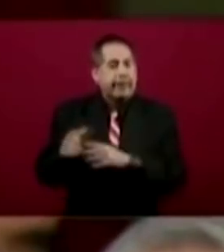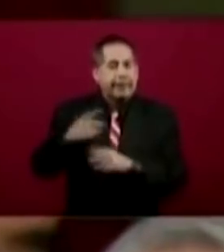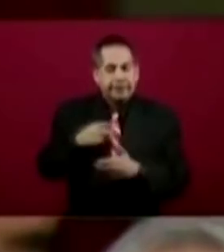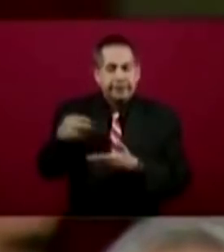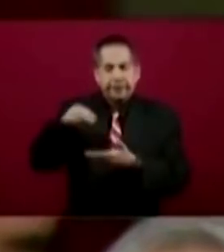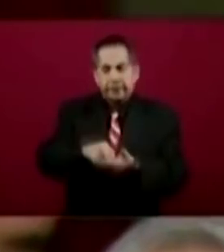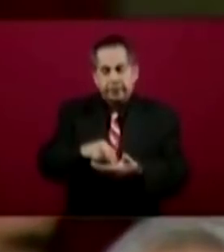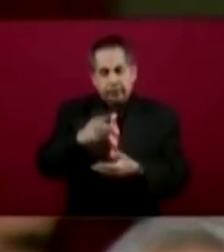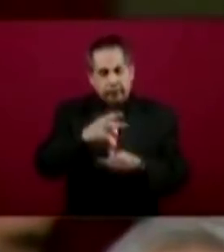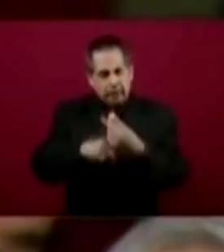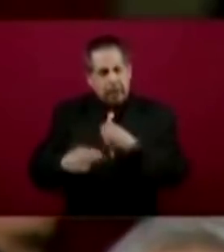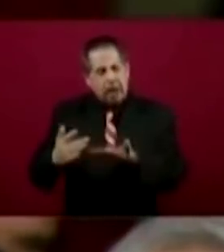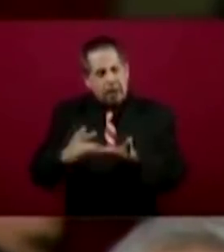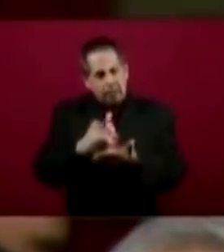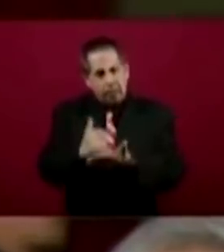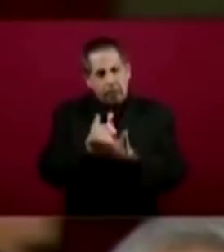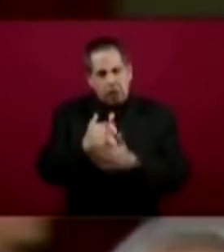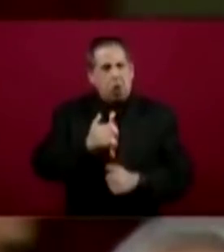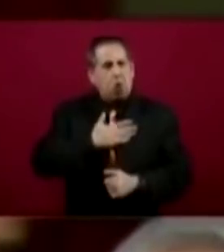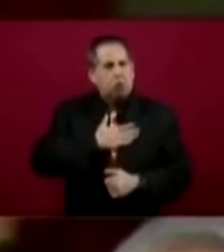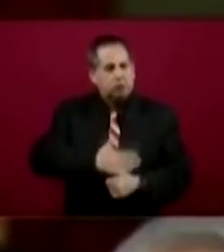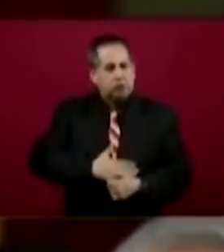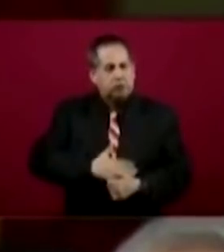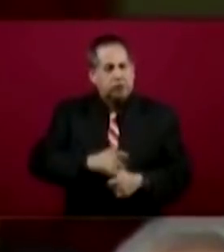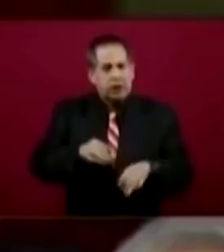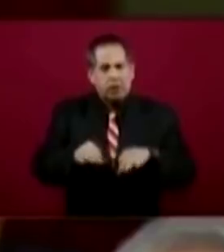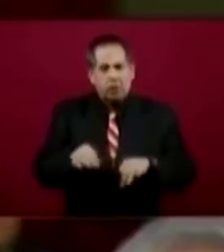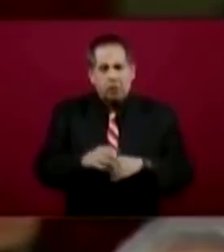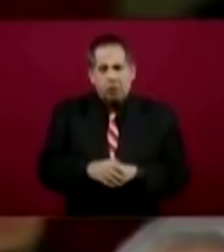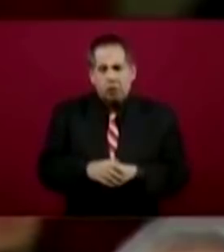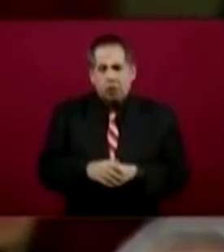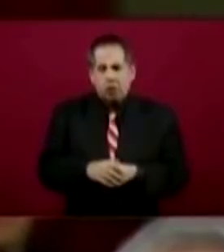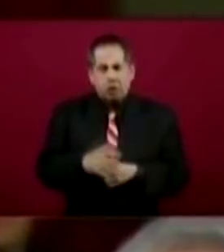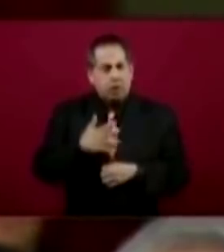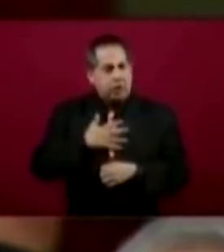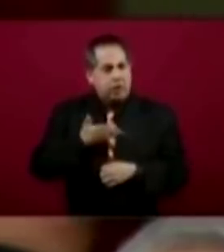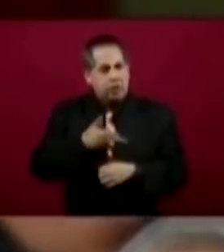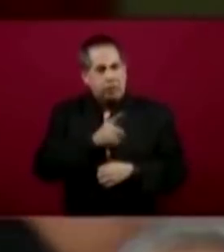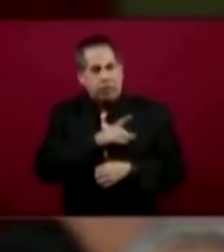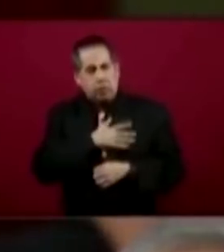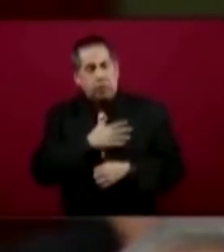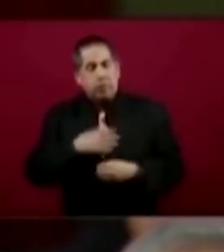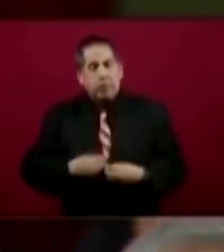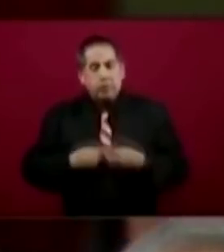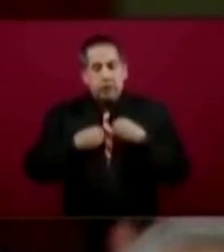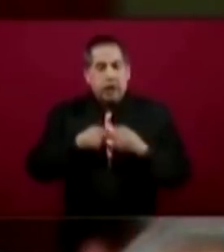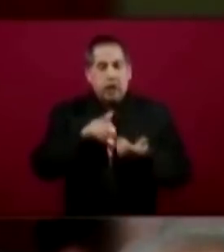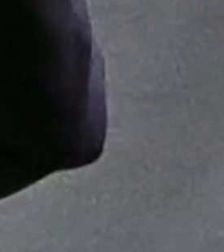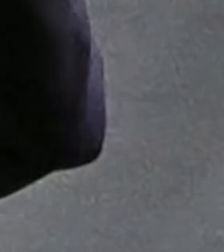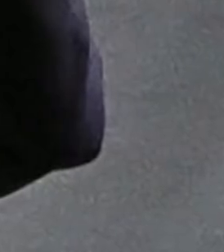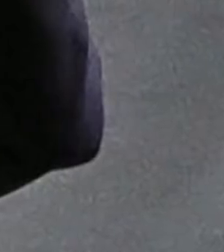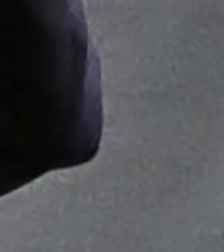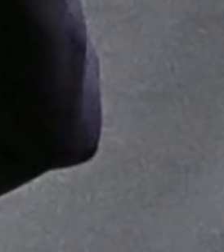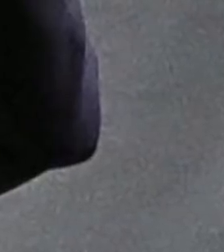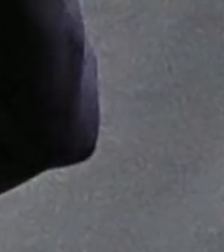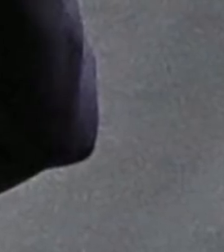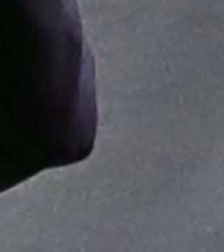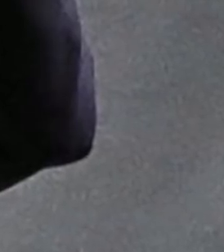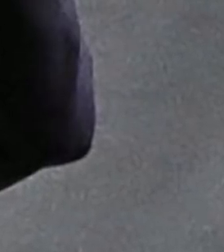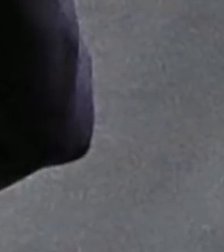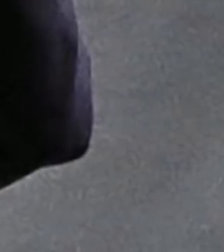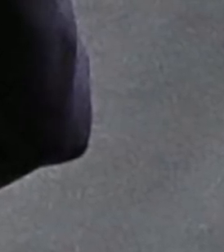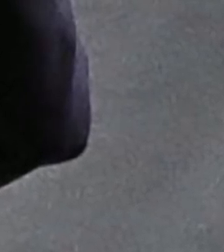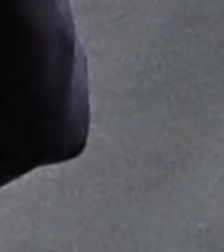she told Mexican President Andrés Manuel López Obrador at a press conference that she feared for her life. Obrador on